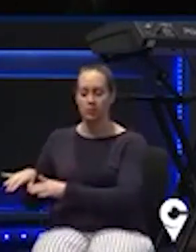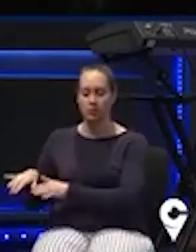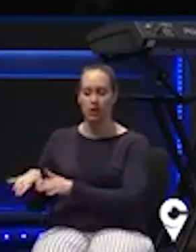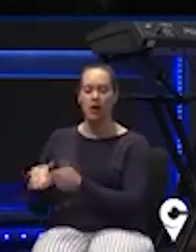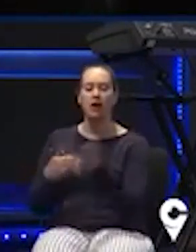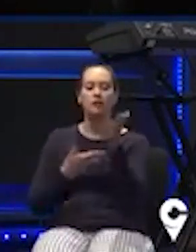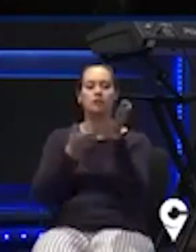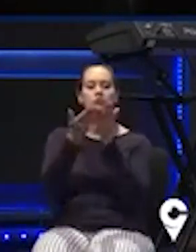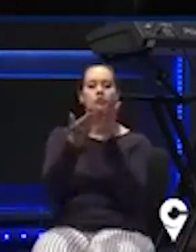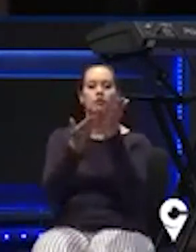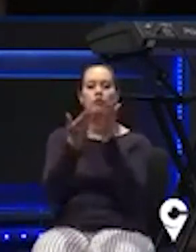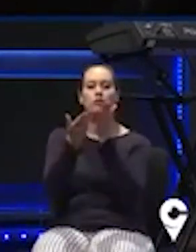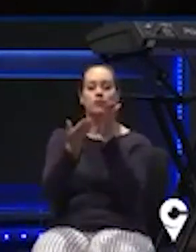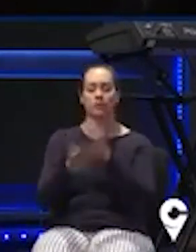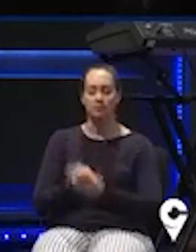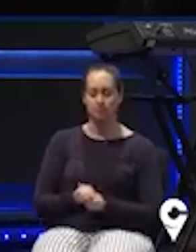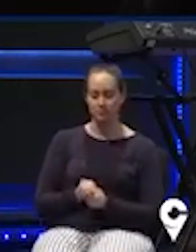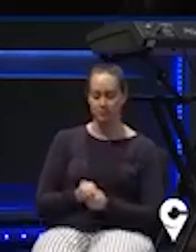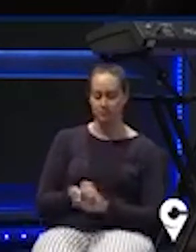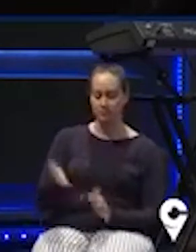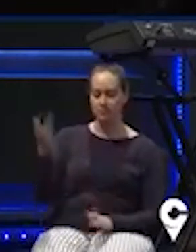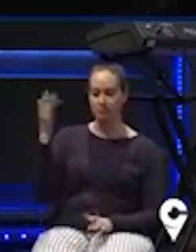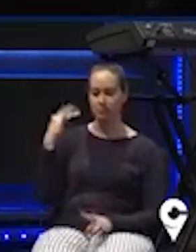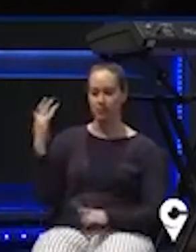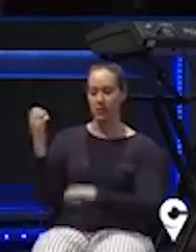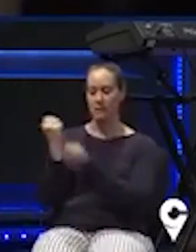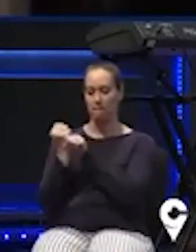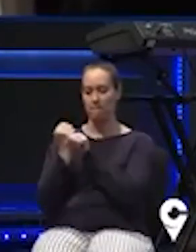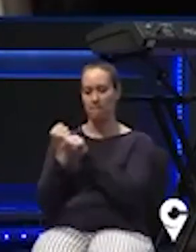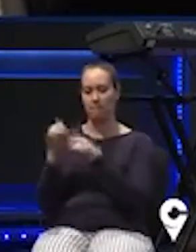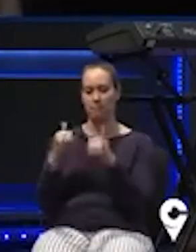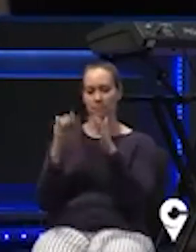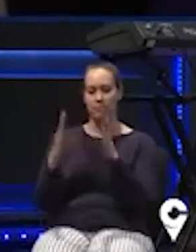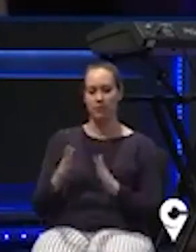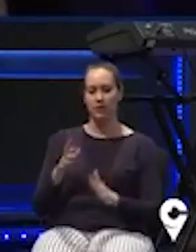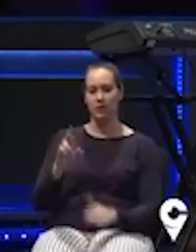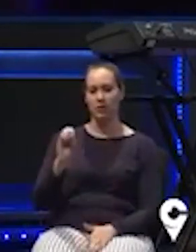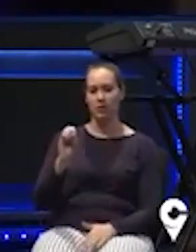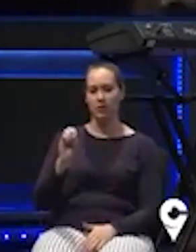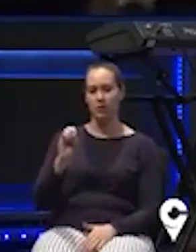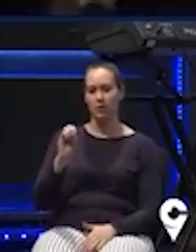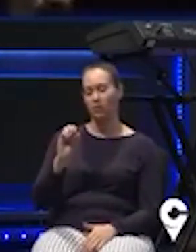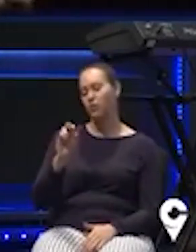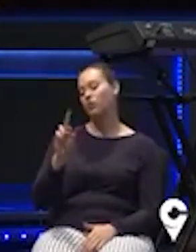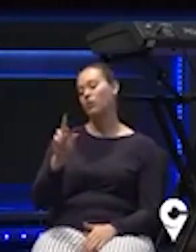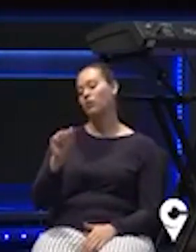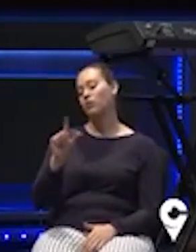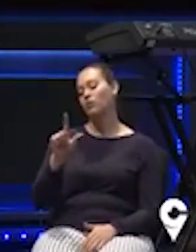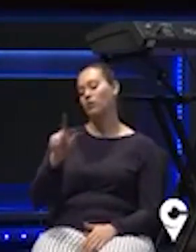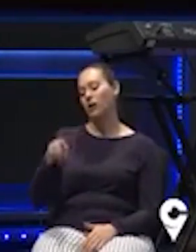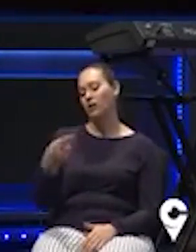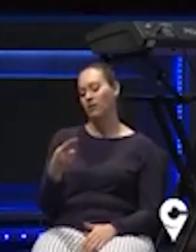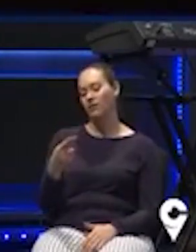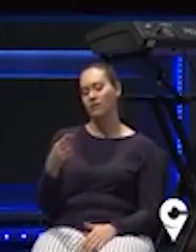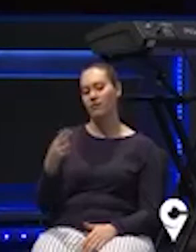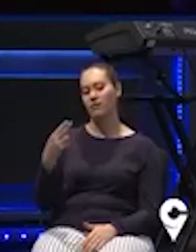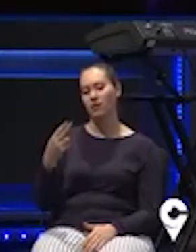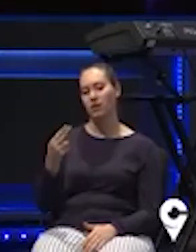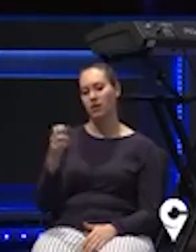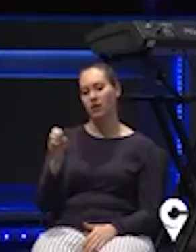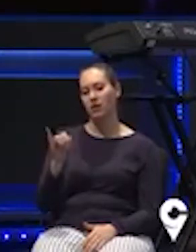There was a former baseball player and sportscaster by the name of Ralph Kiner. One year, Ralph led the major leagues in home